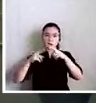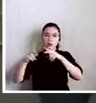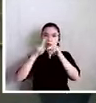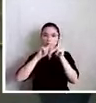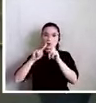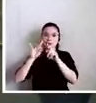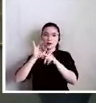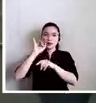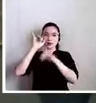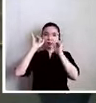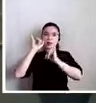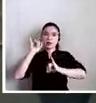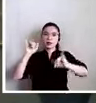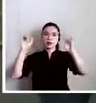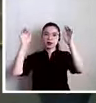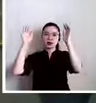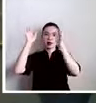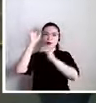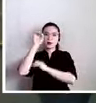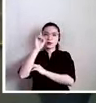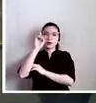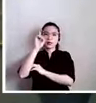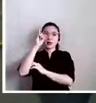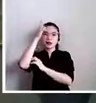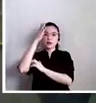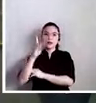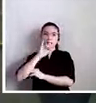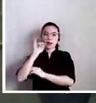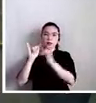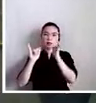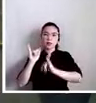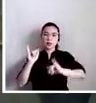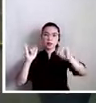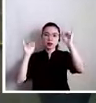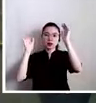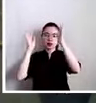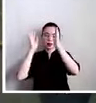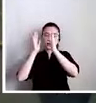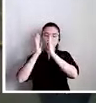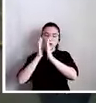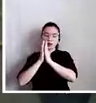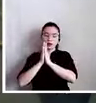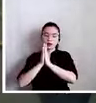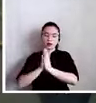Holy Spirit, one God, forever and ever.